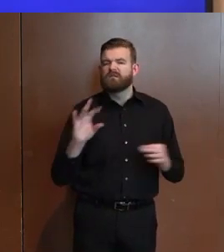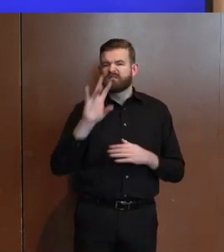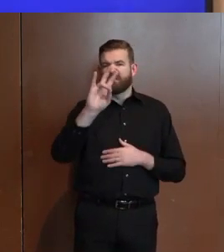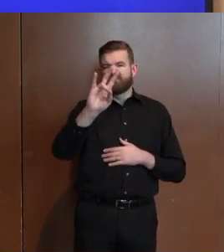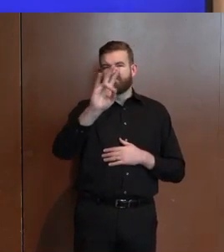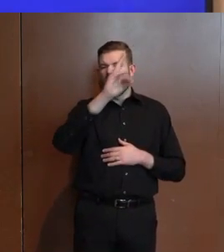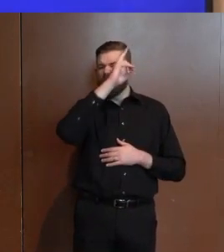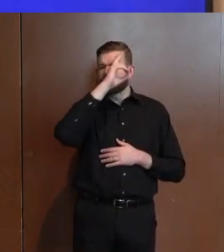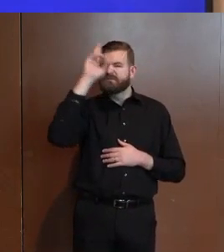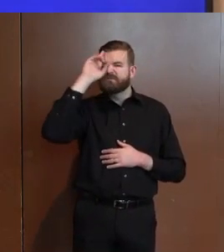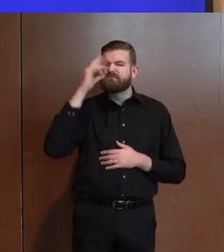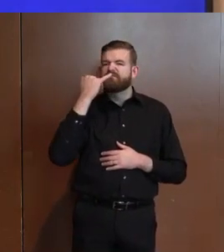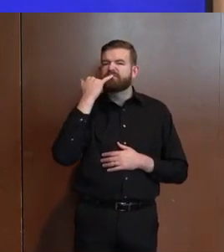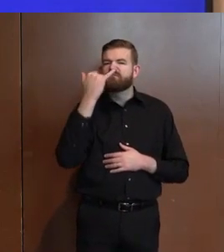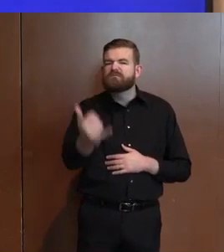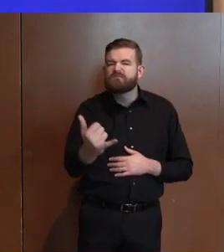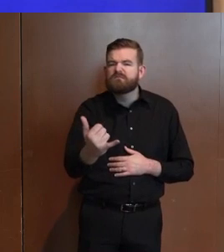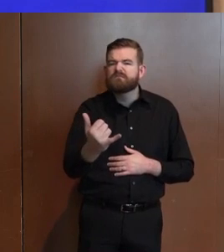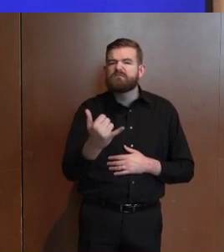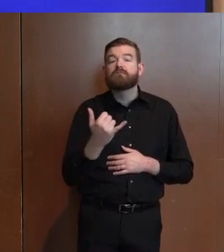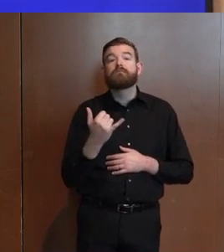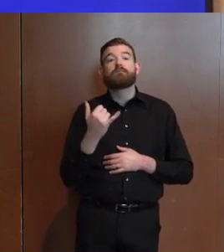help us understand, does that mean they're at